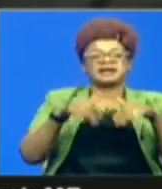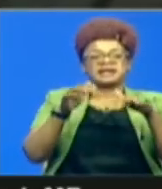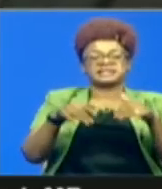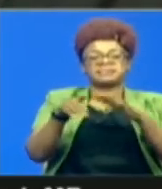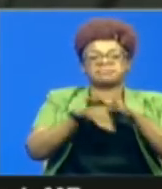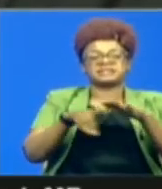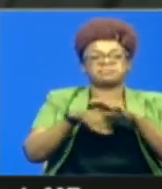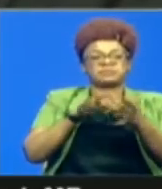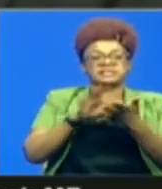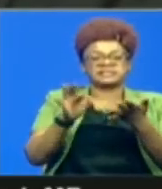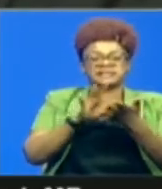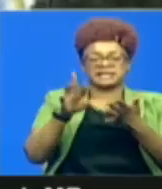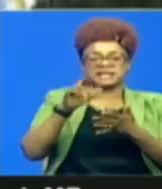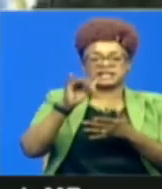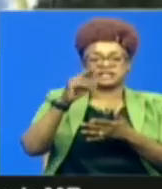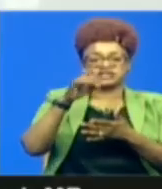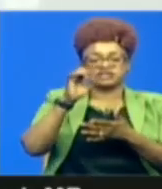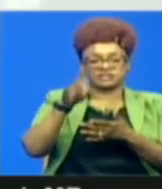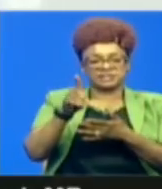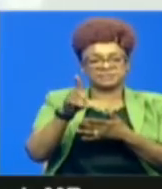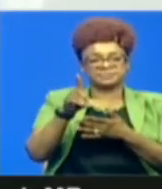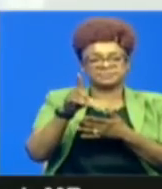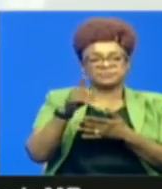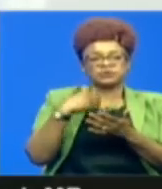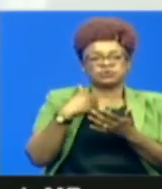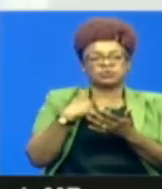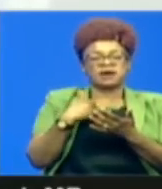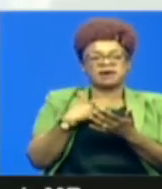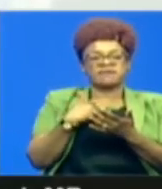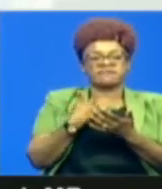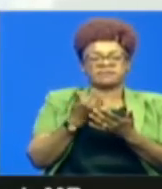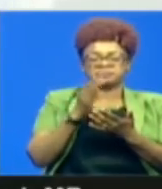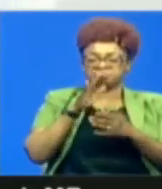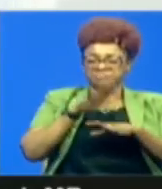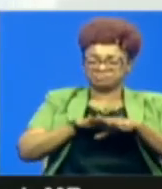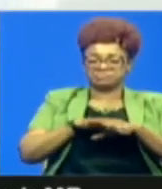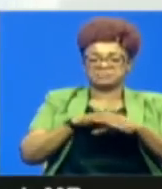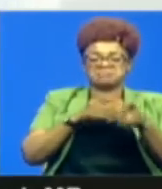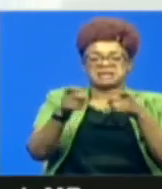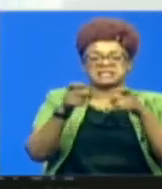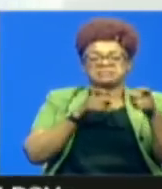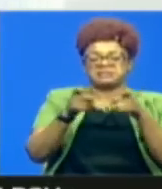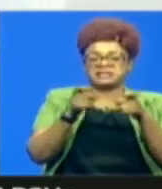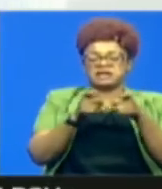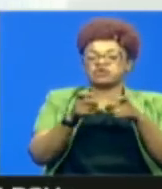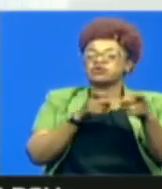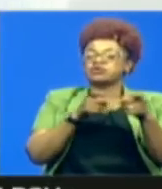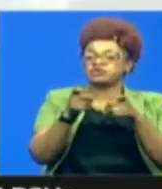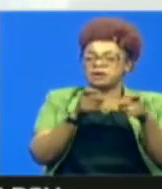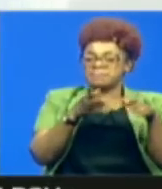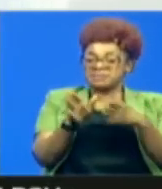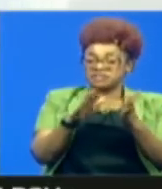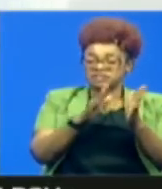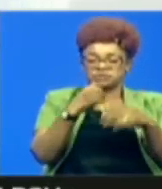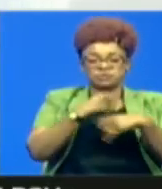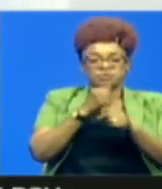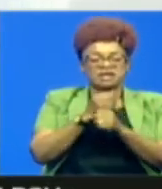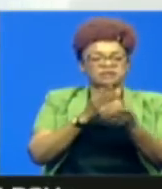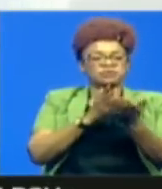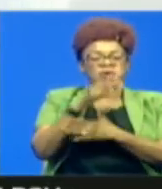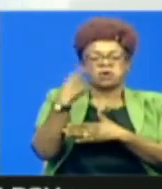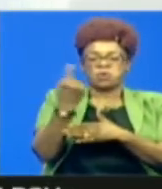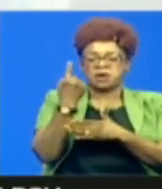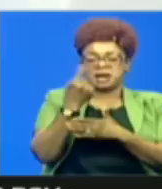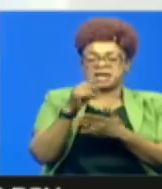Secretary Richard Lesiyampe, to put in place prudent management and control measures to ensure that only registered and